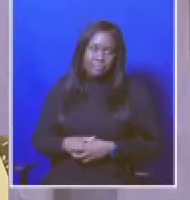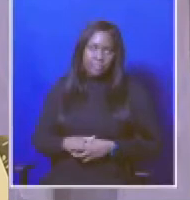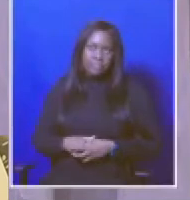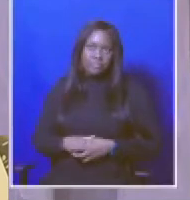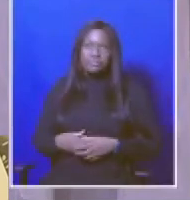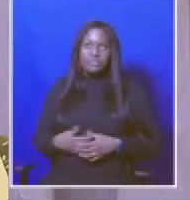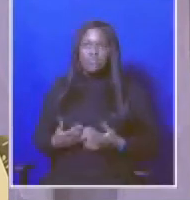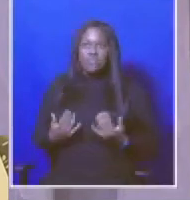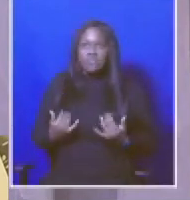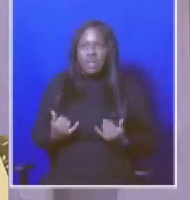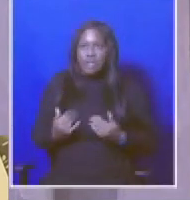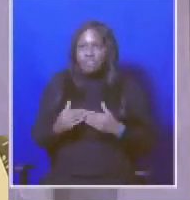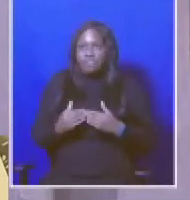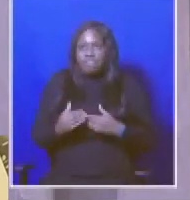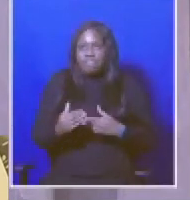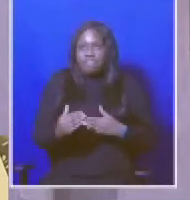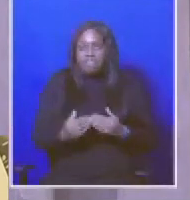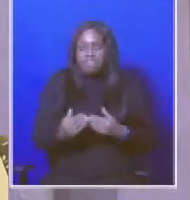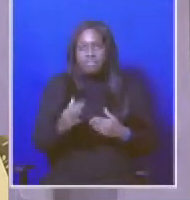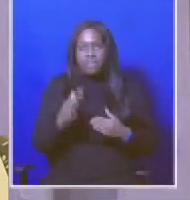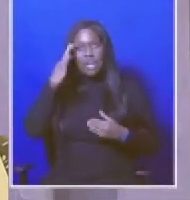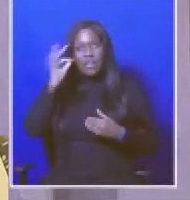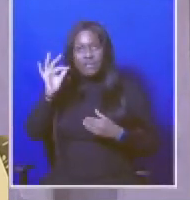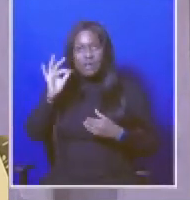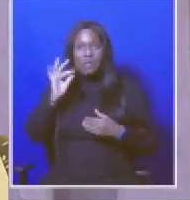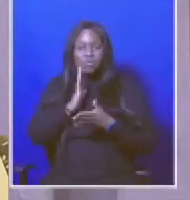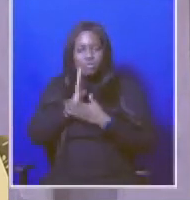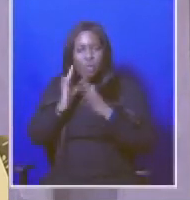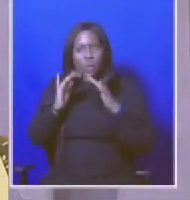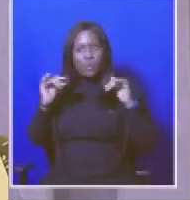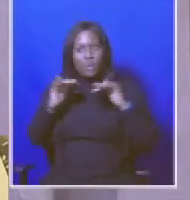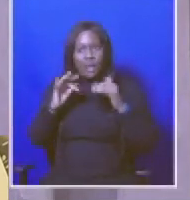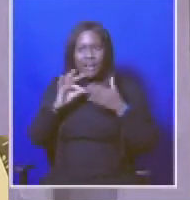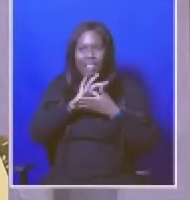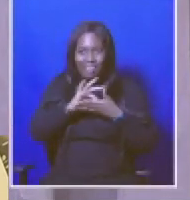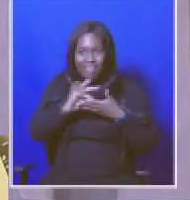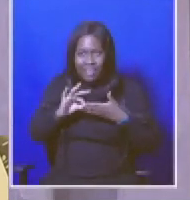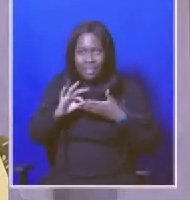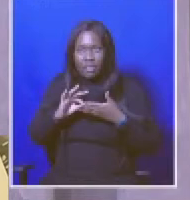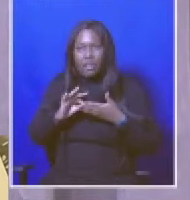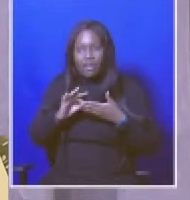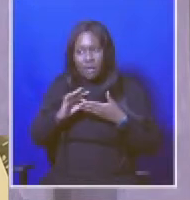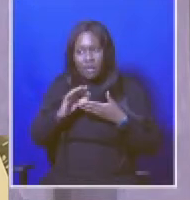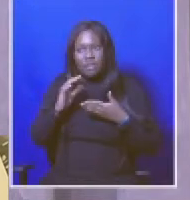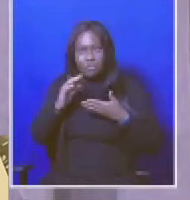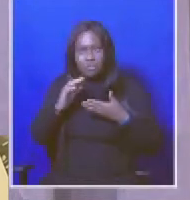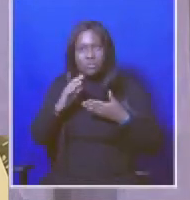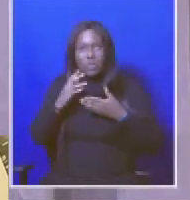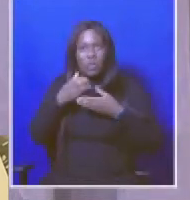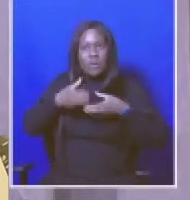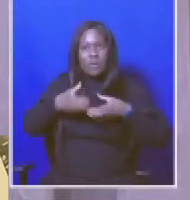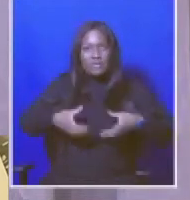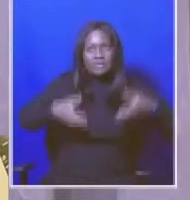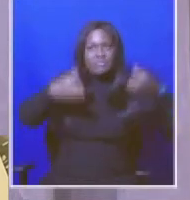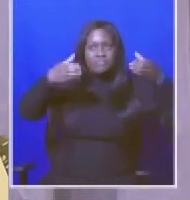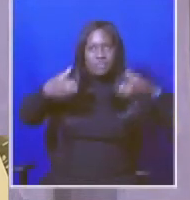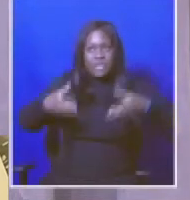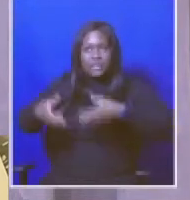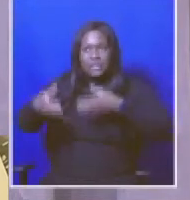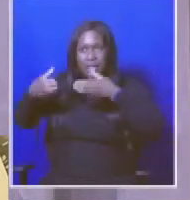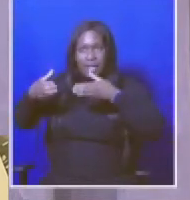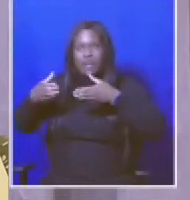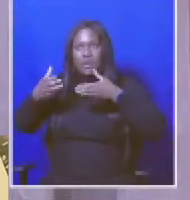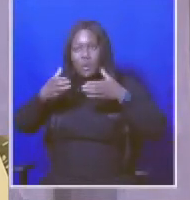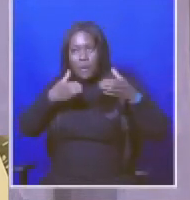meantime, government will keep on providing clean water to the people of Hammanskraal through water tanks, while